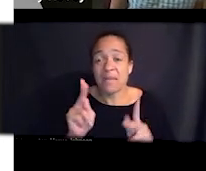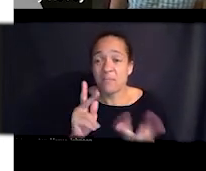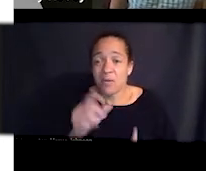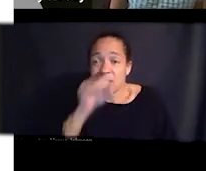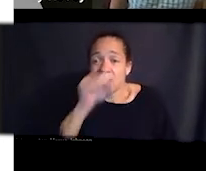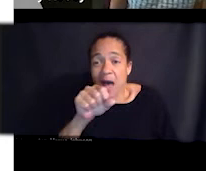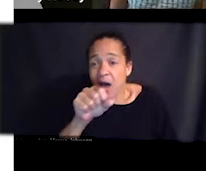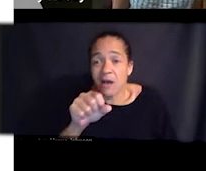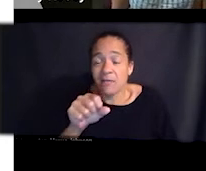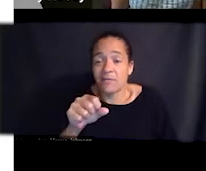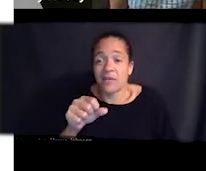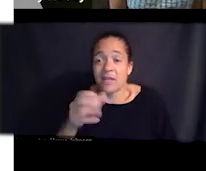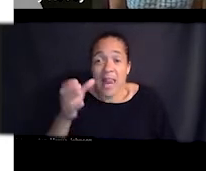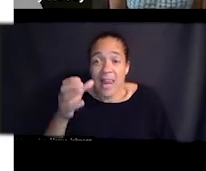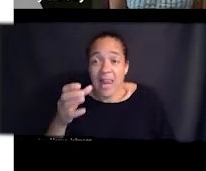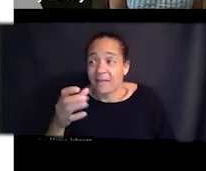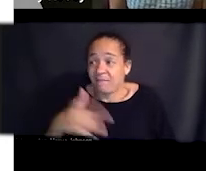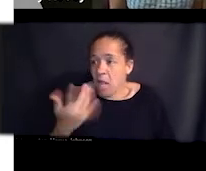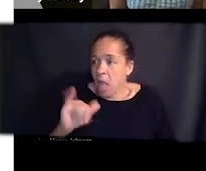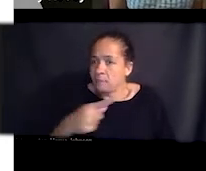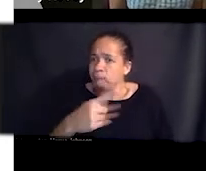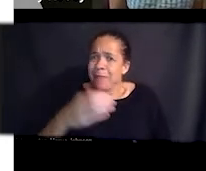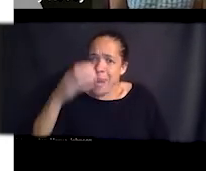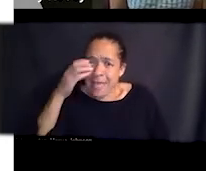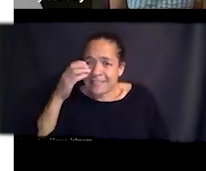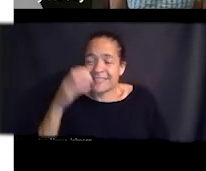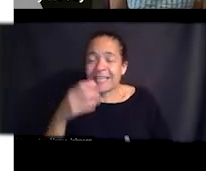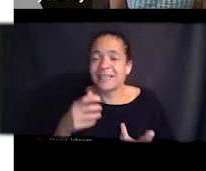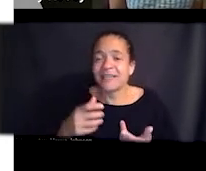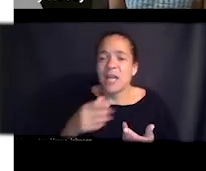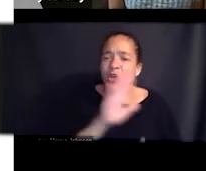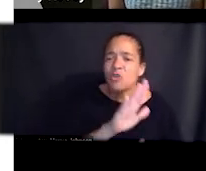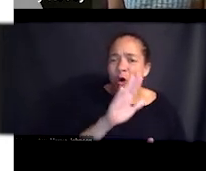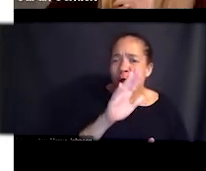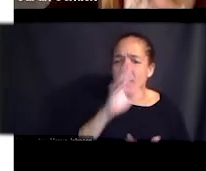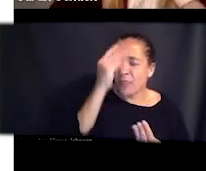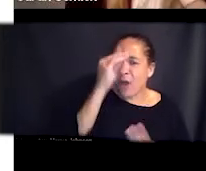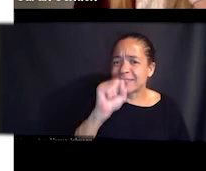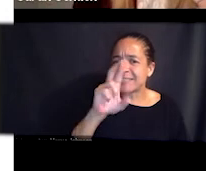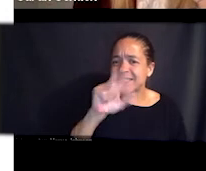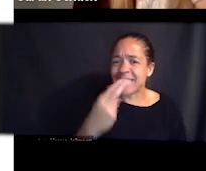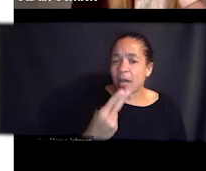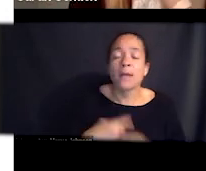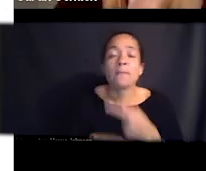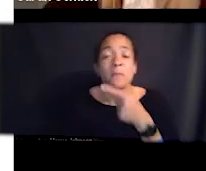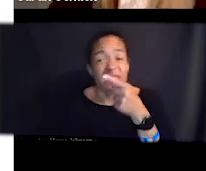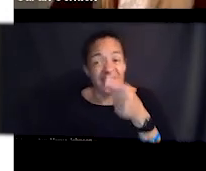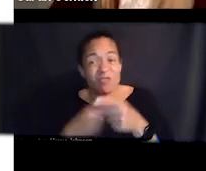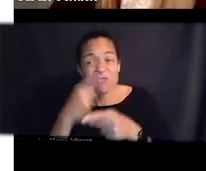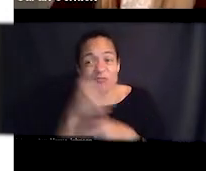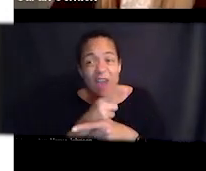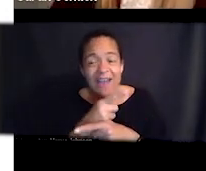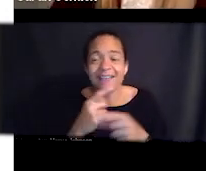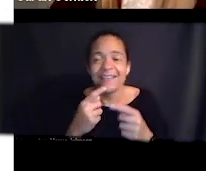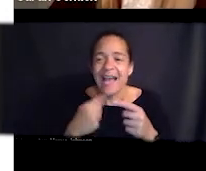are some of the things that you thought we learned? People liked the opportunity, I think. No, I think you're right. And I don't know why I should be